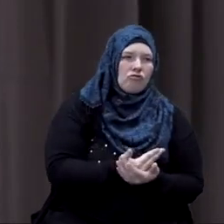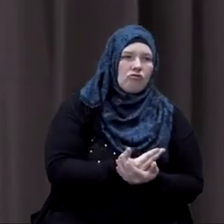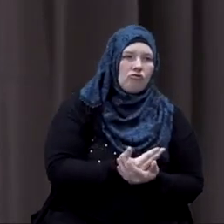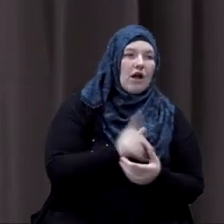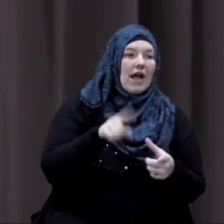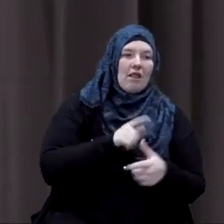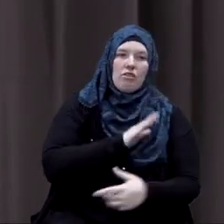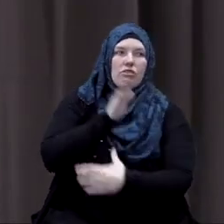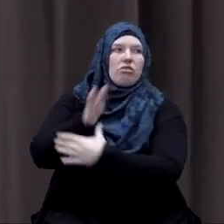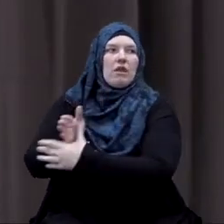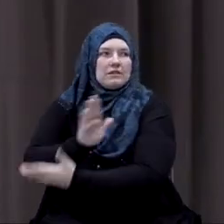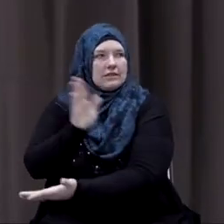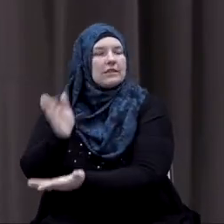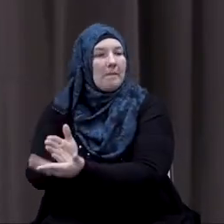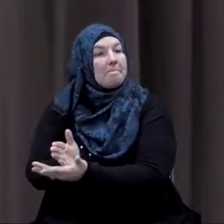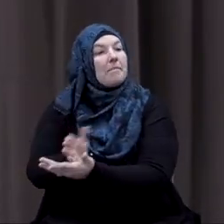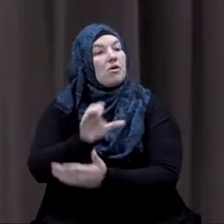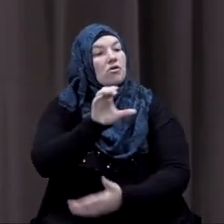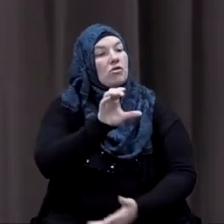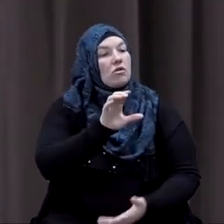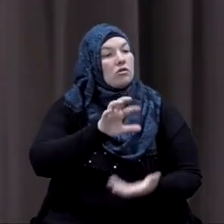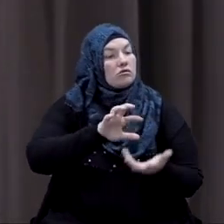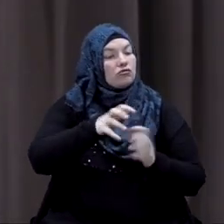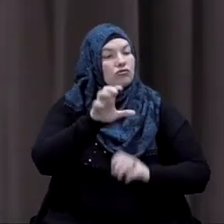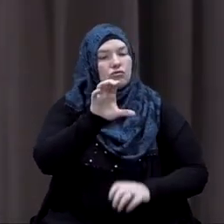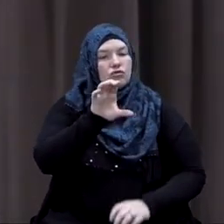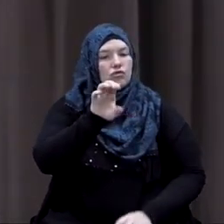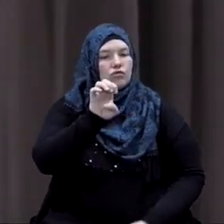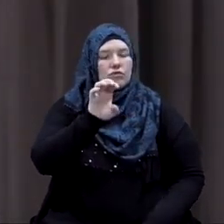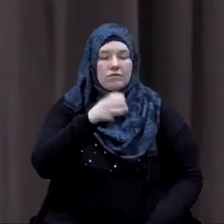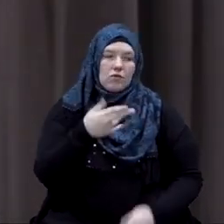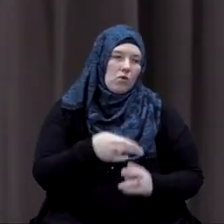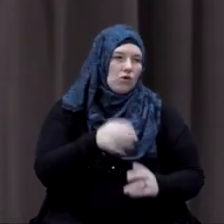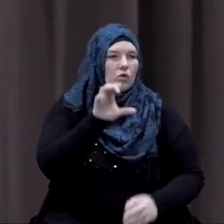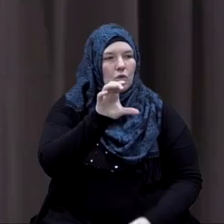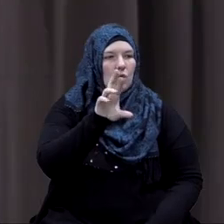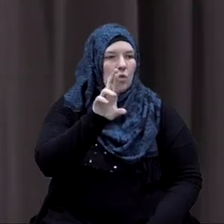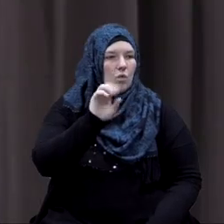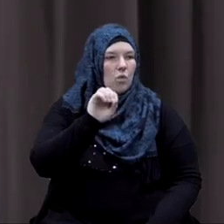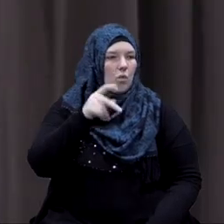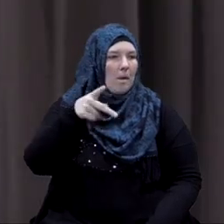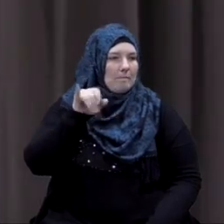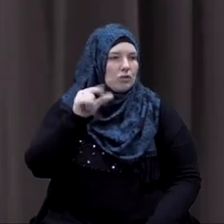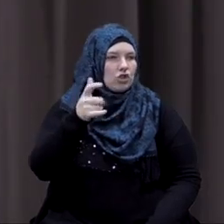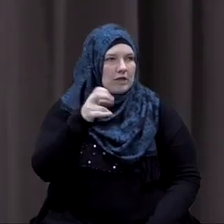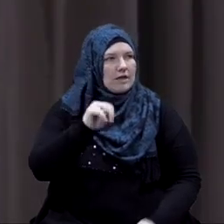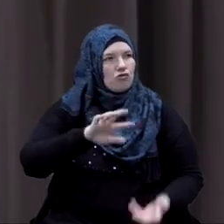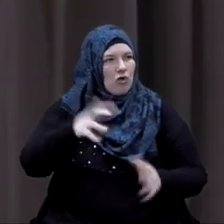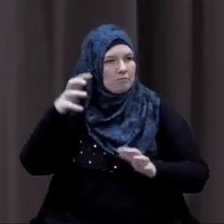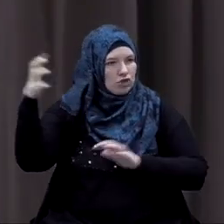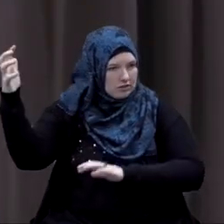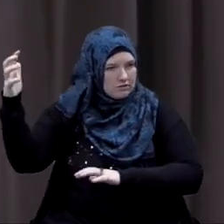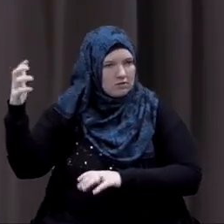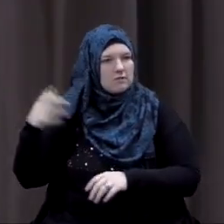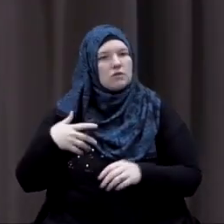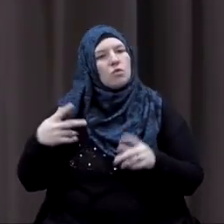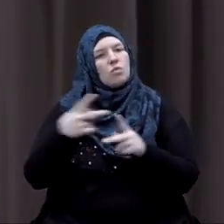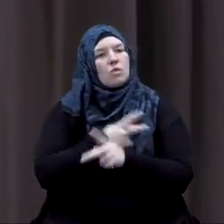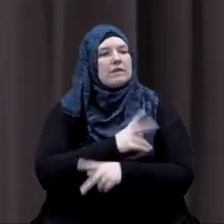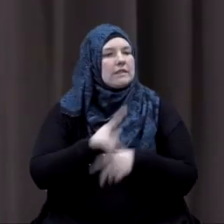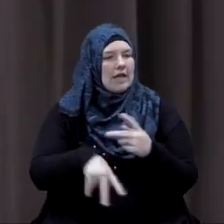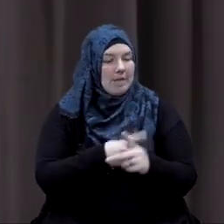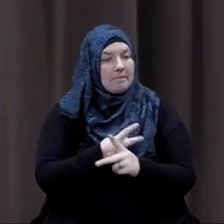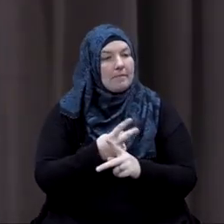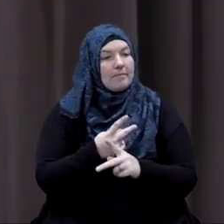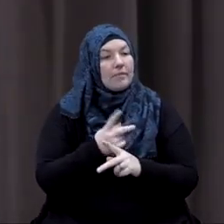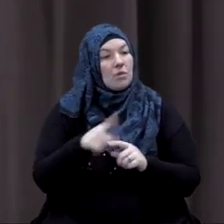from corruption. Corruption in aqeedah is worse than all types of all other corruptions.